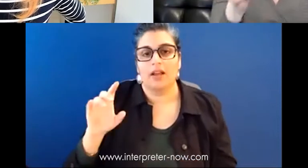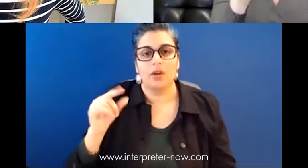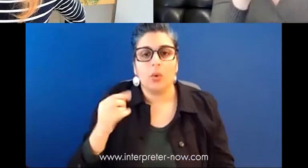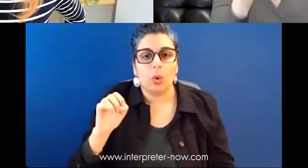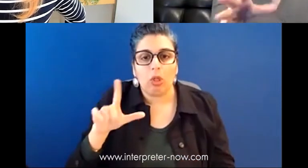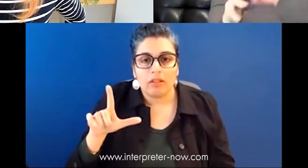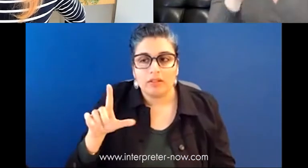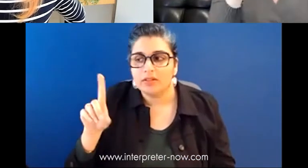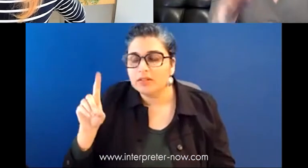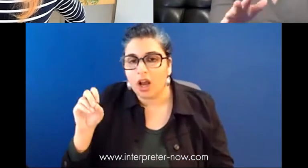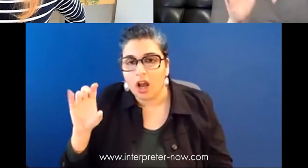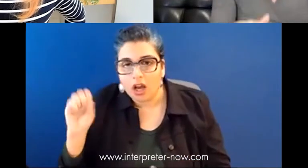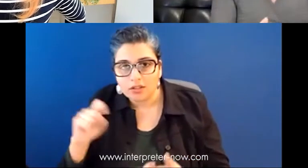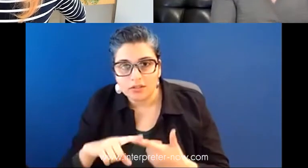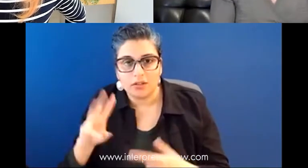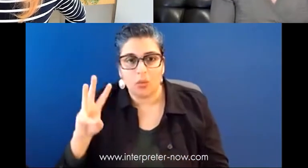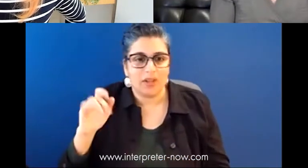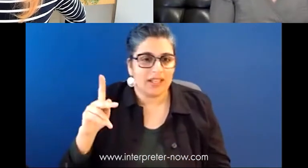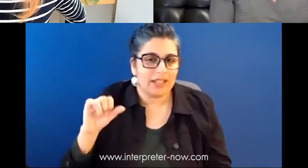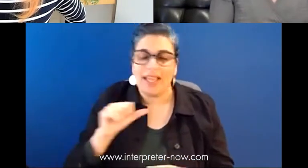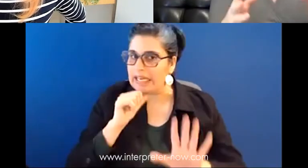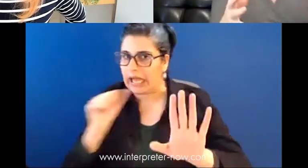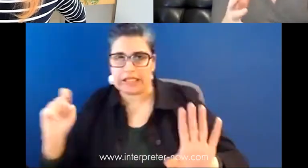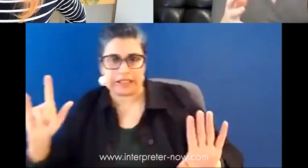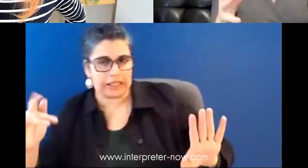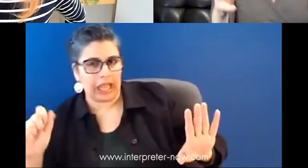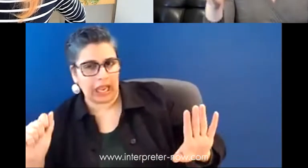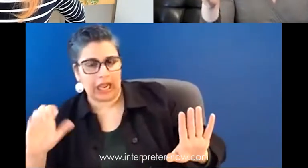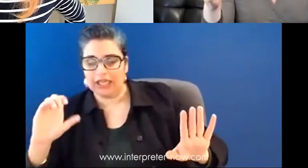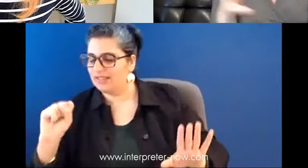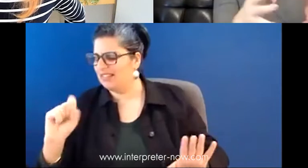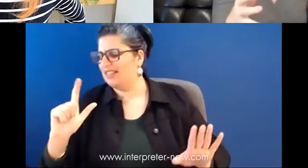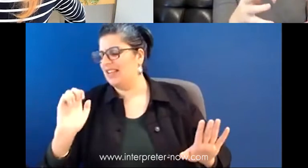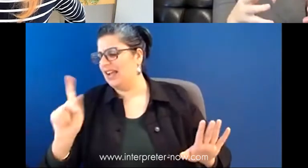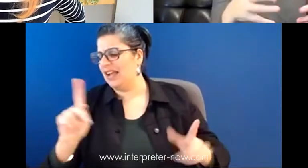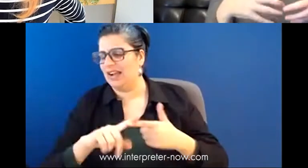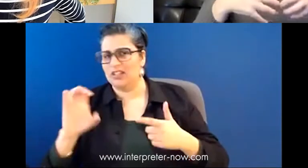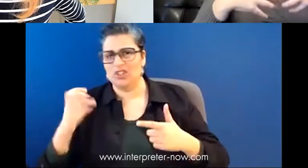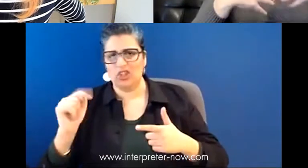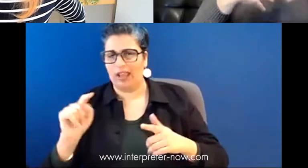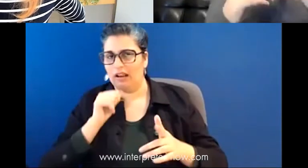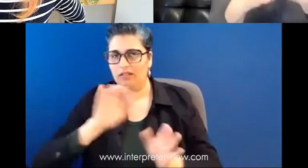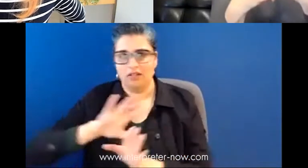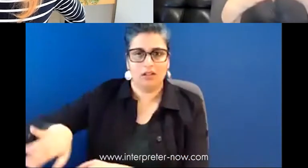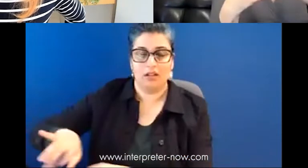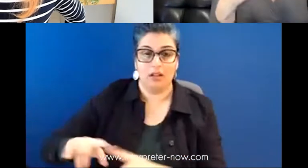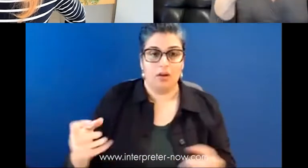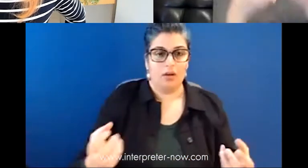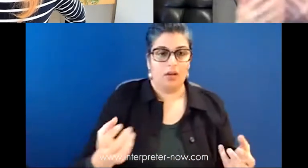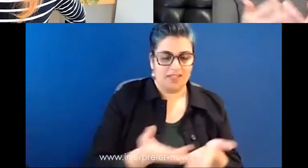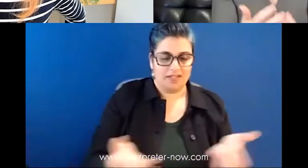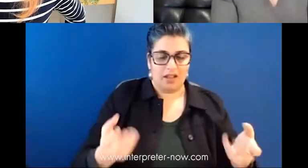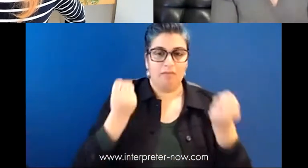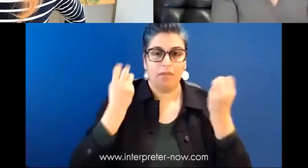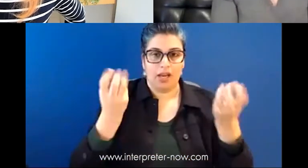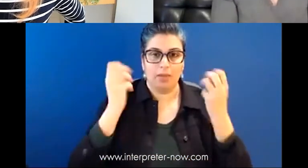not chats and Slacks and stuff like that, but the stuff where multiple people are trying to